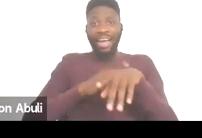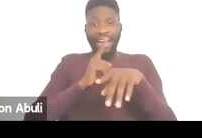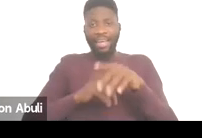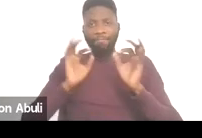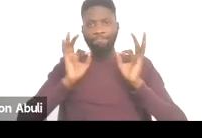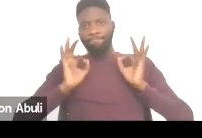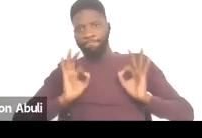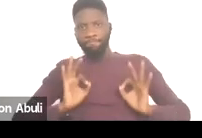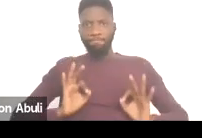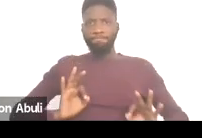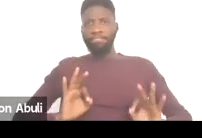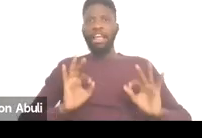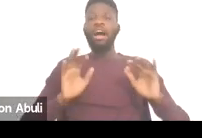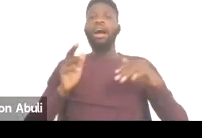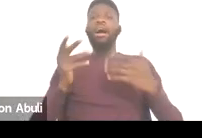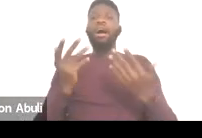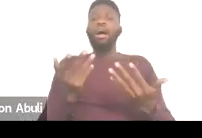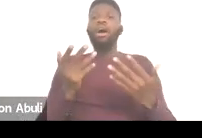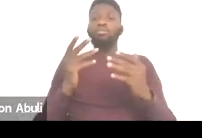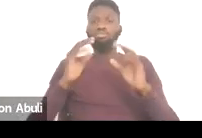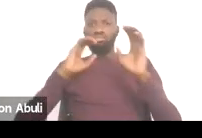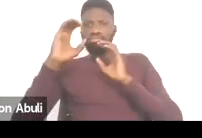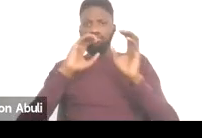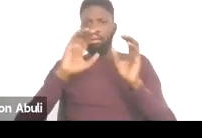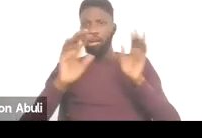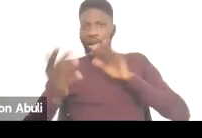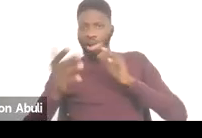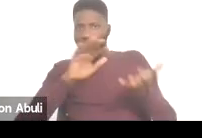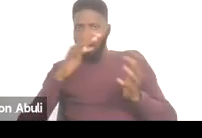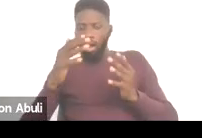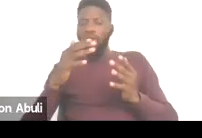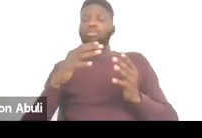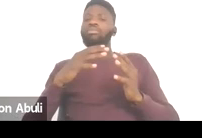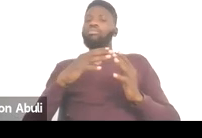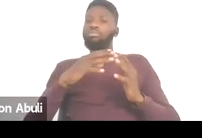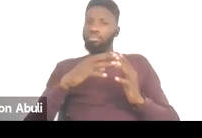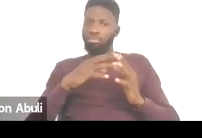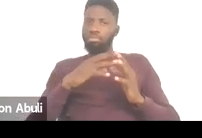it comes to communication, then